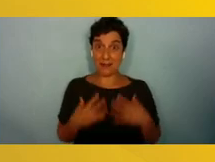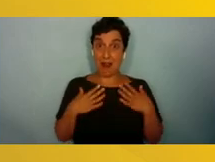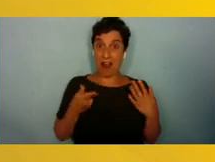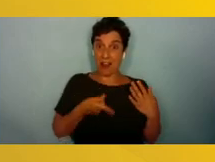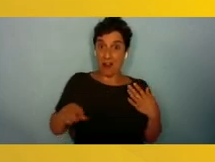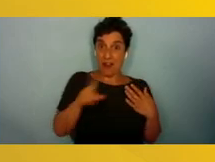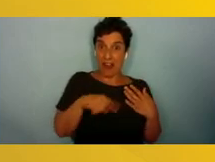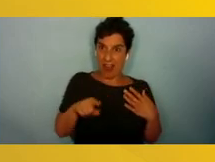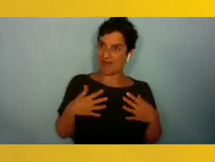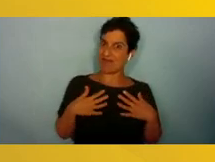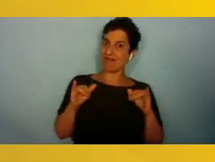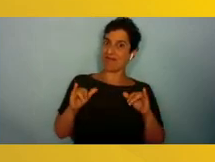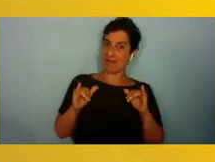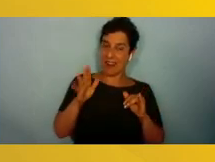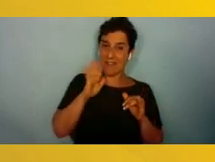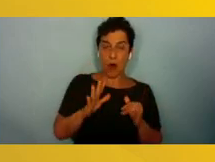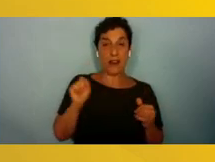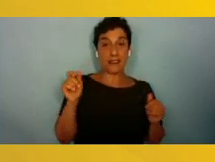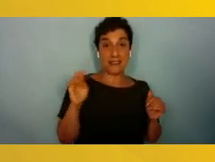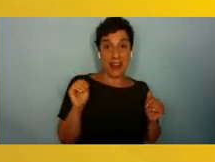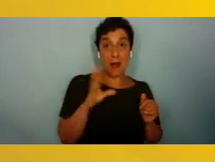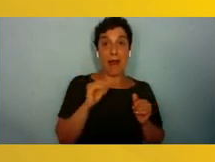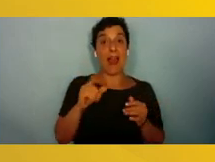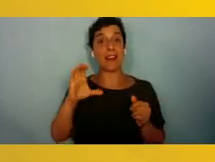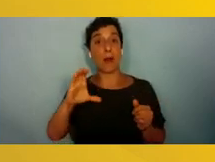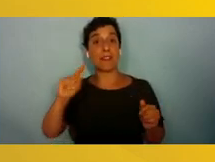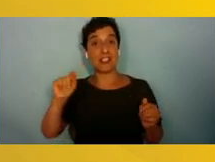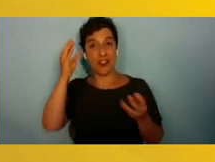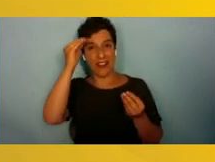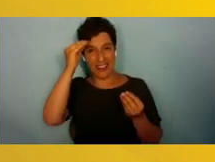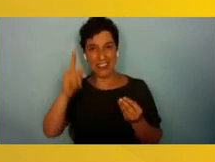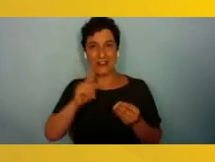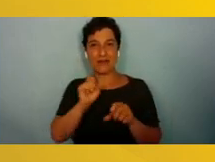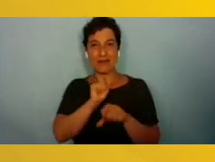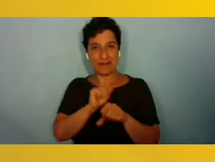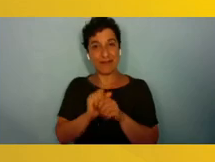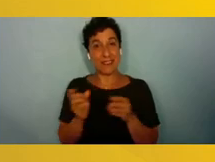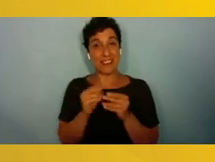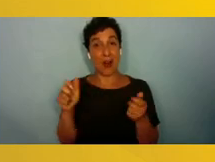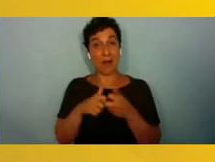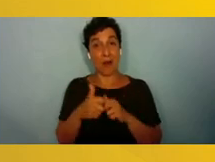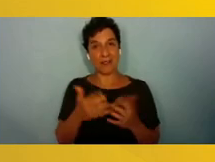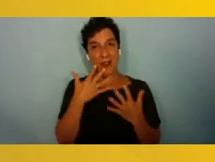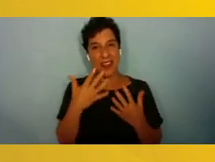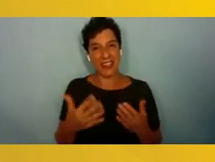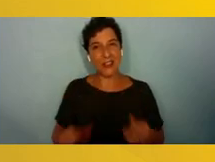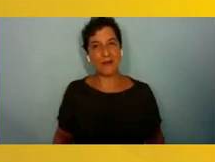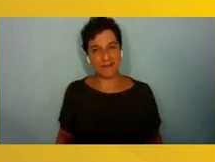STEM and computational thinking skills they need to solve those problems. So thank you.